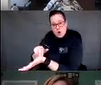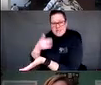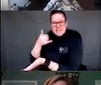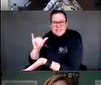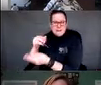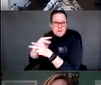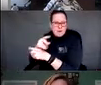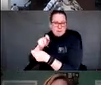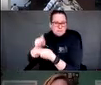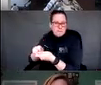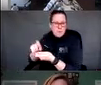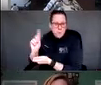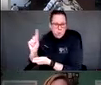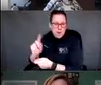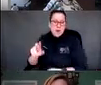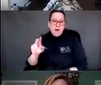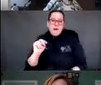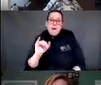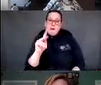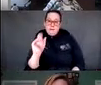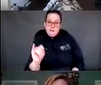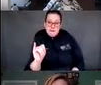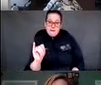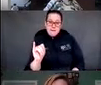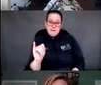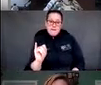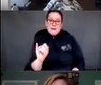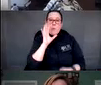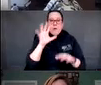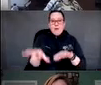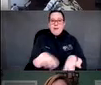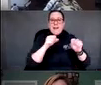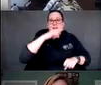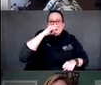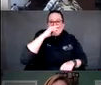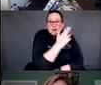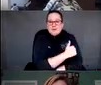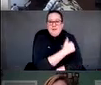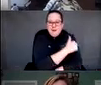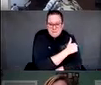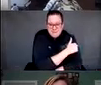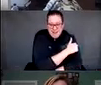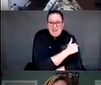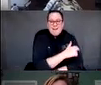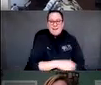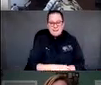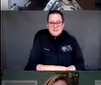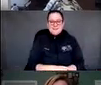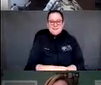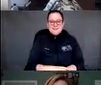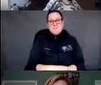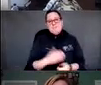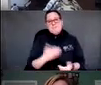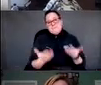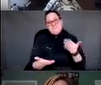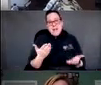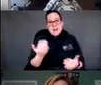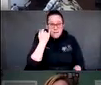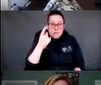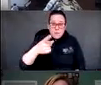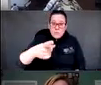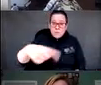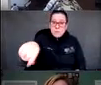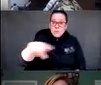specific assignment. Nikki is actually taking on the Children's Hospital, which might have those of you